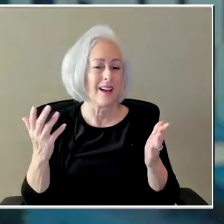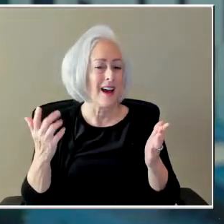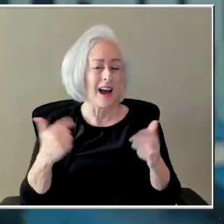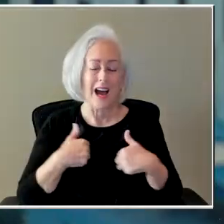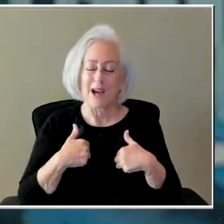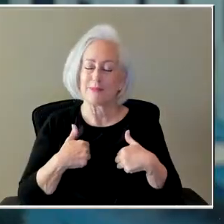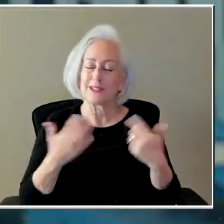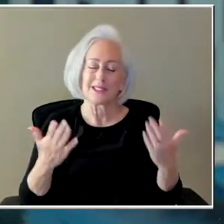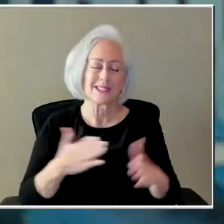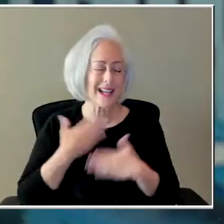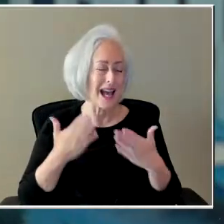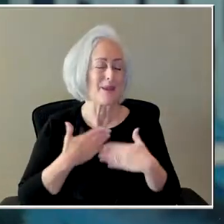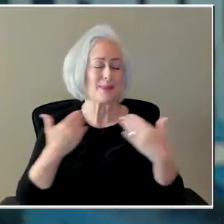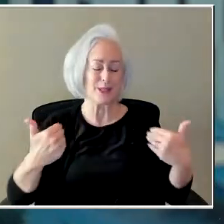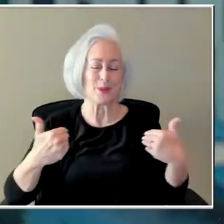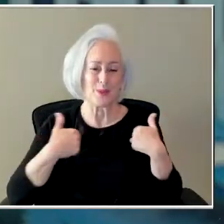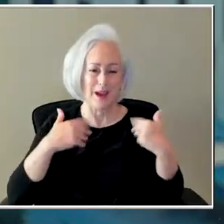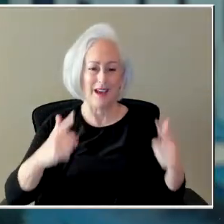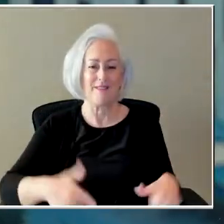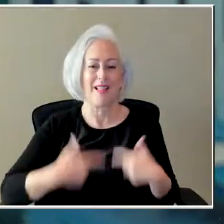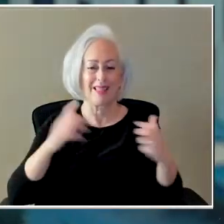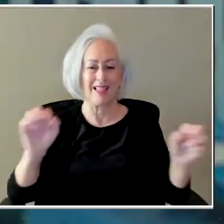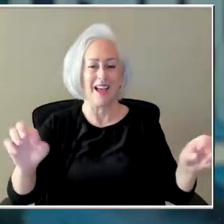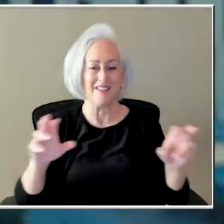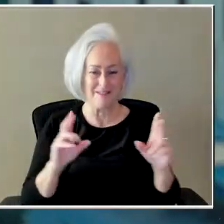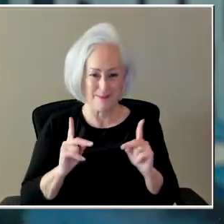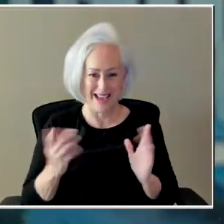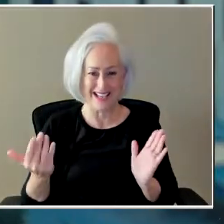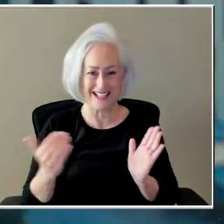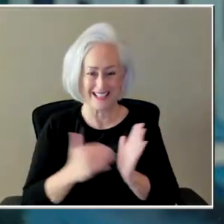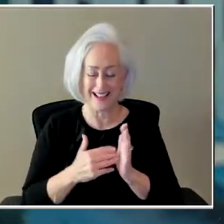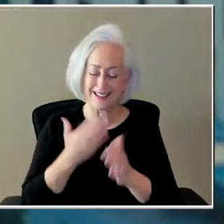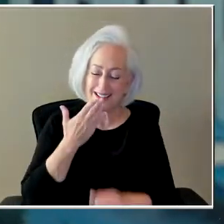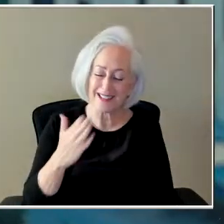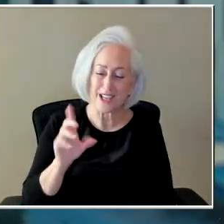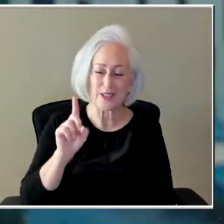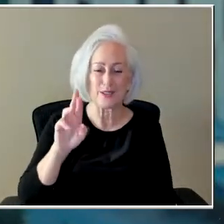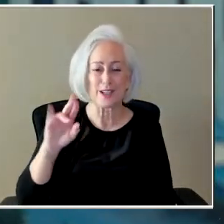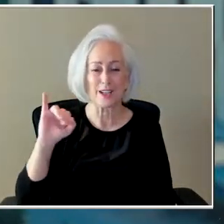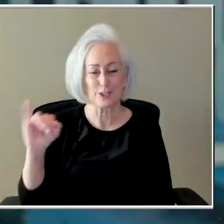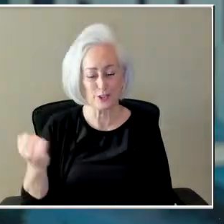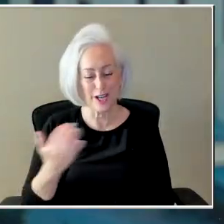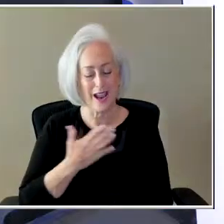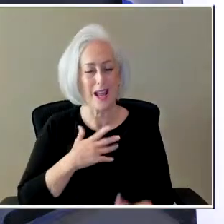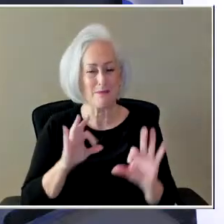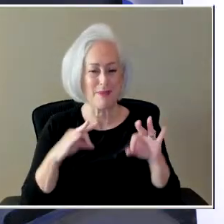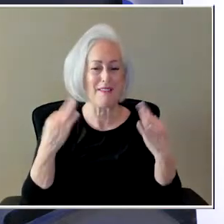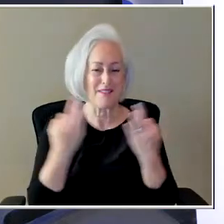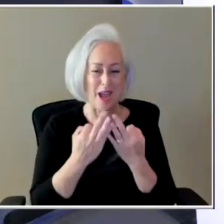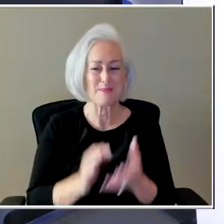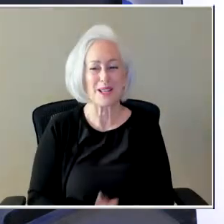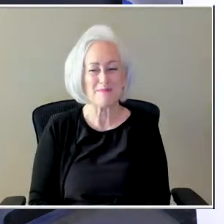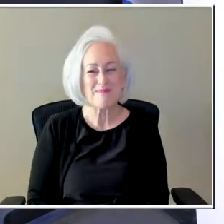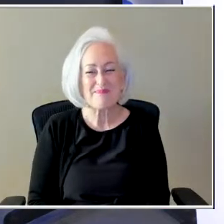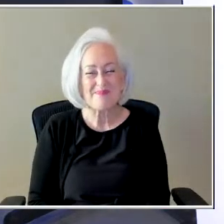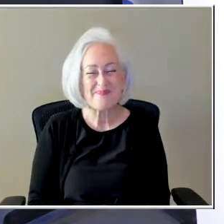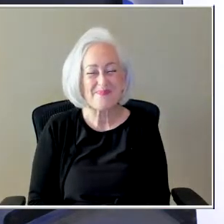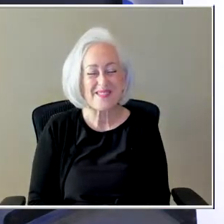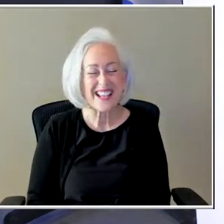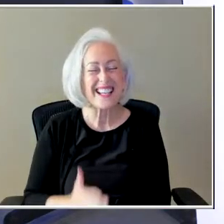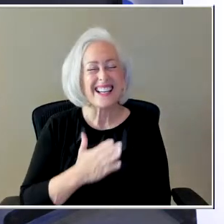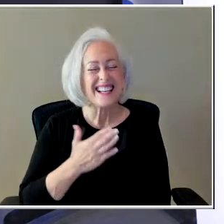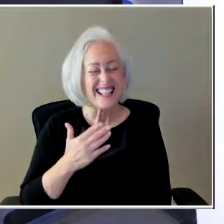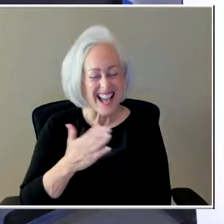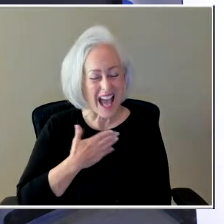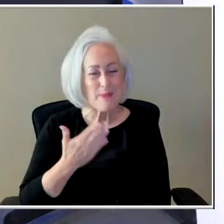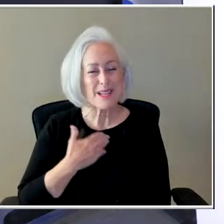life back, and I thank Dr. J and my family and all. Oh, well, I think they're so glad to have you back. Thank